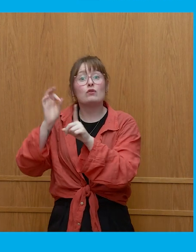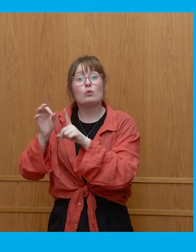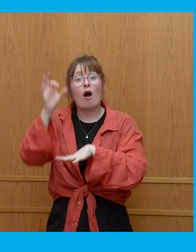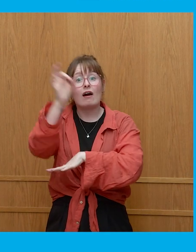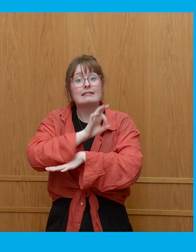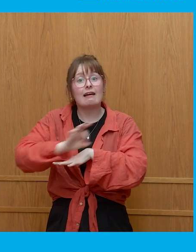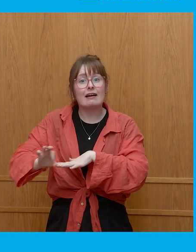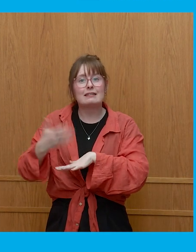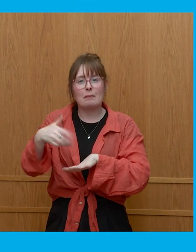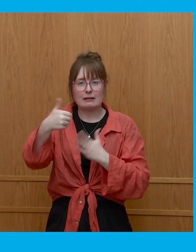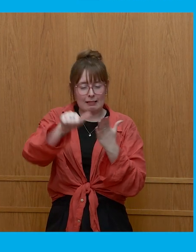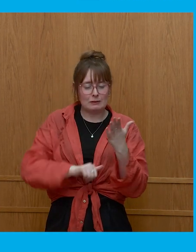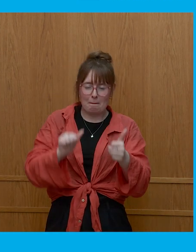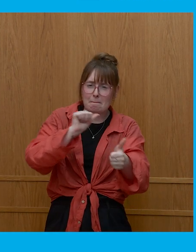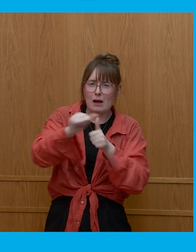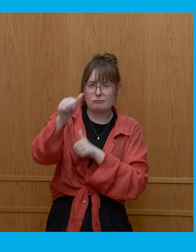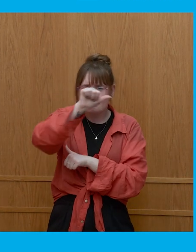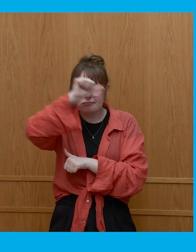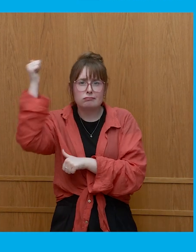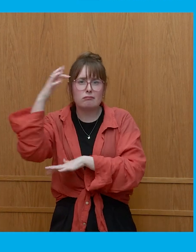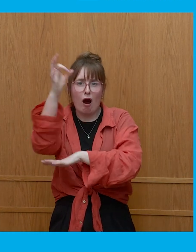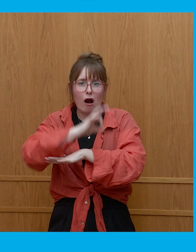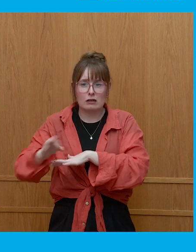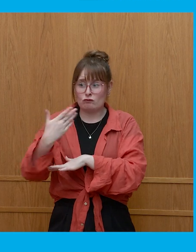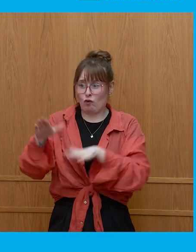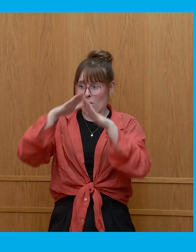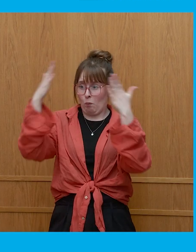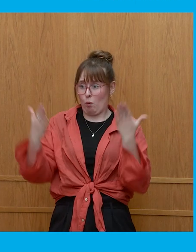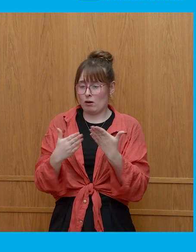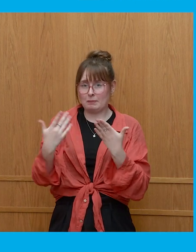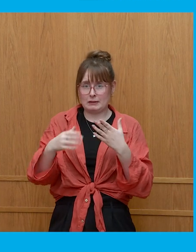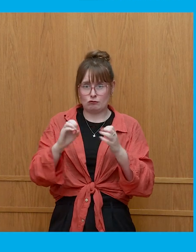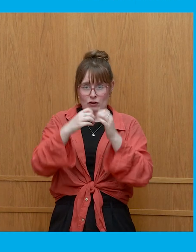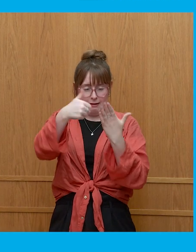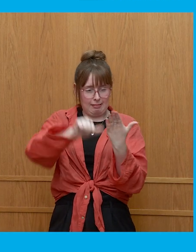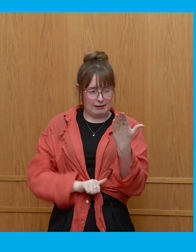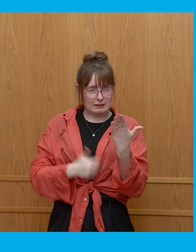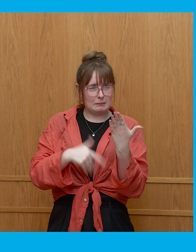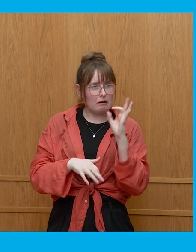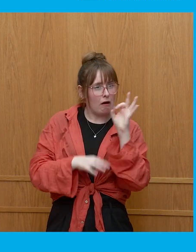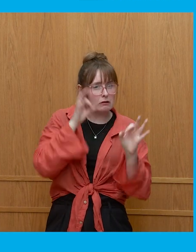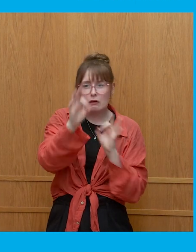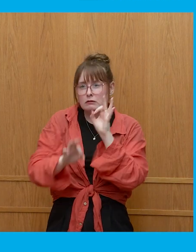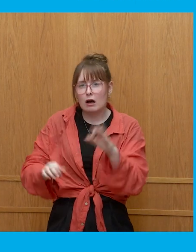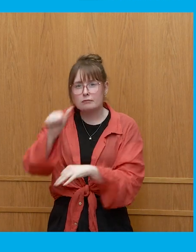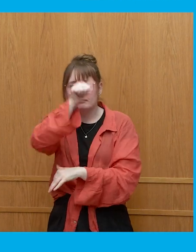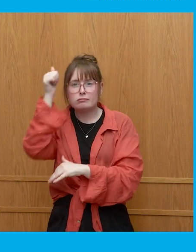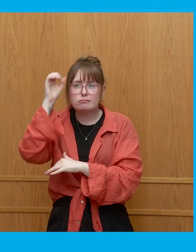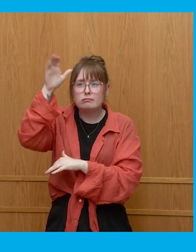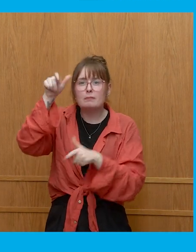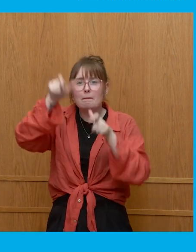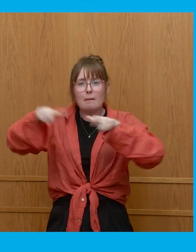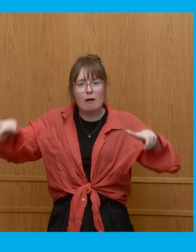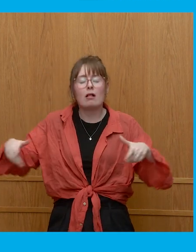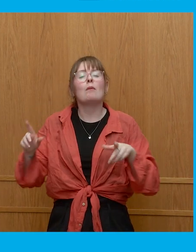a list of the best architects in the world. He asked specialists, and then he